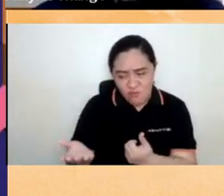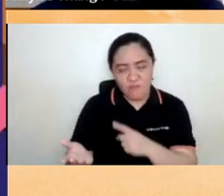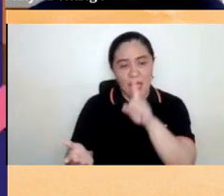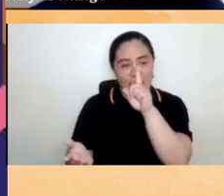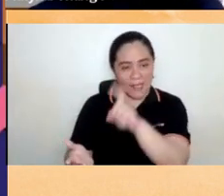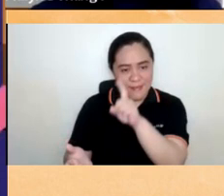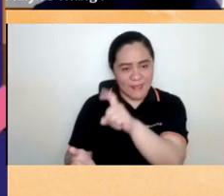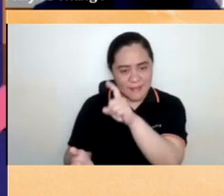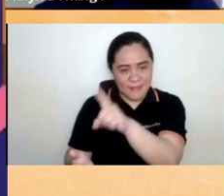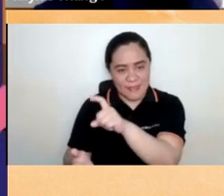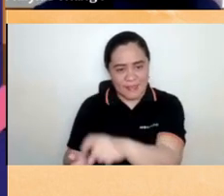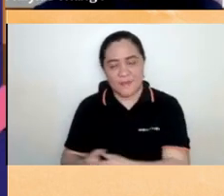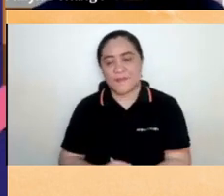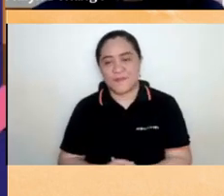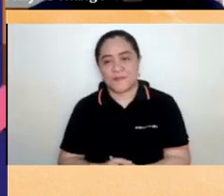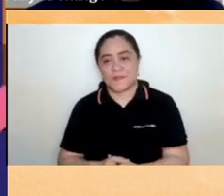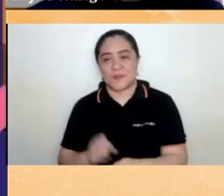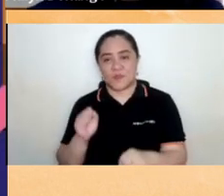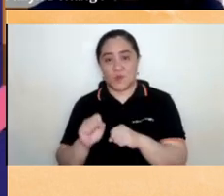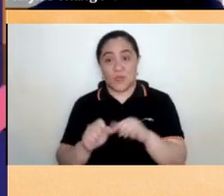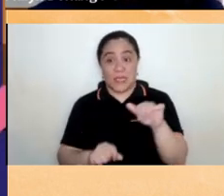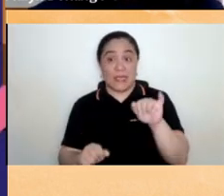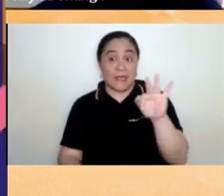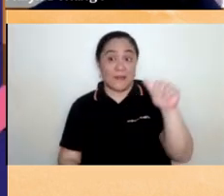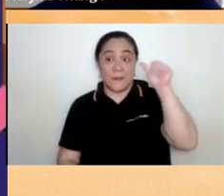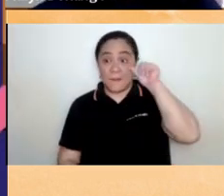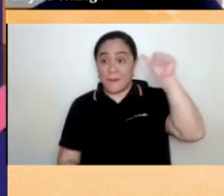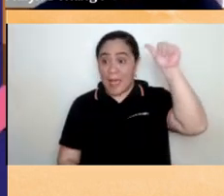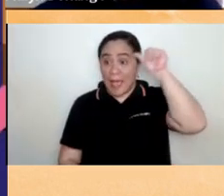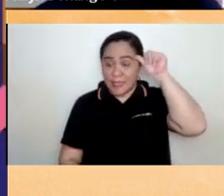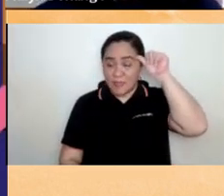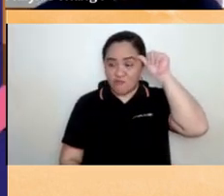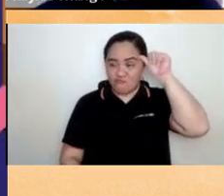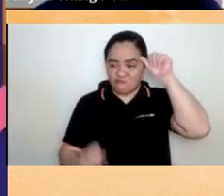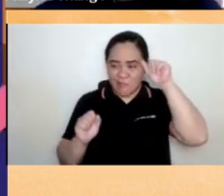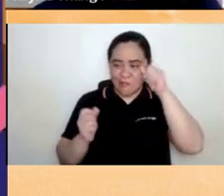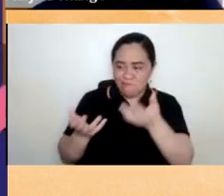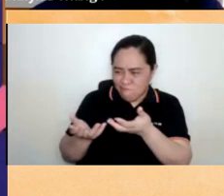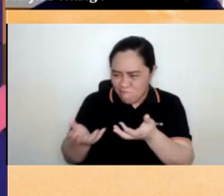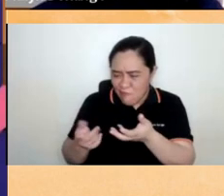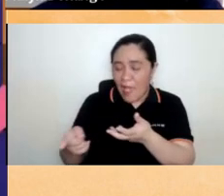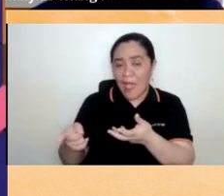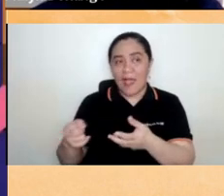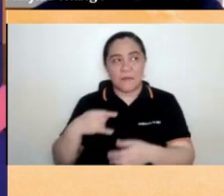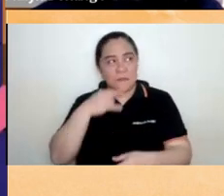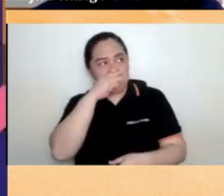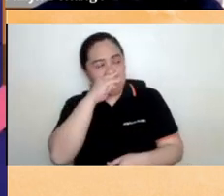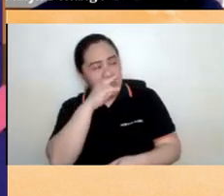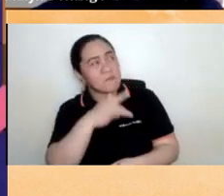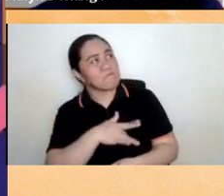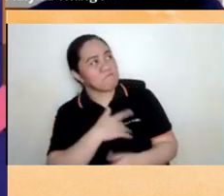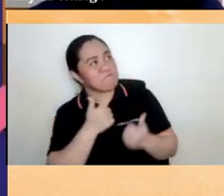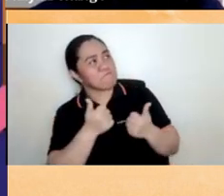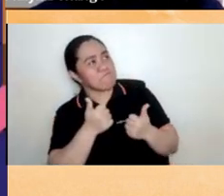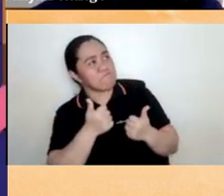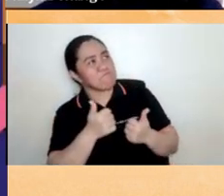last? So having an adult to co-regulate with them will help them feel safe and will make it easier for them